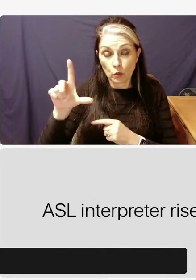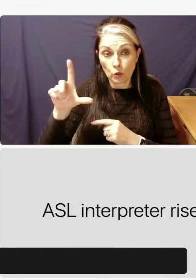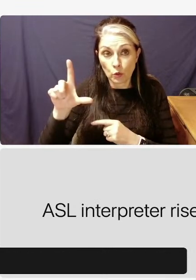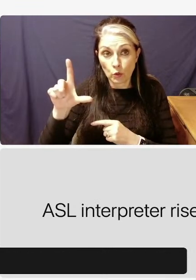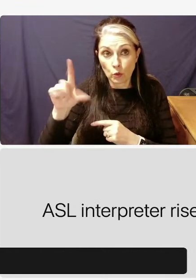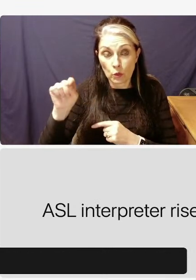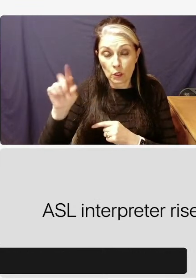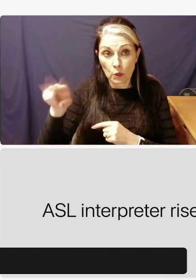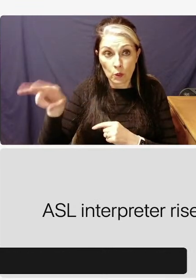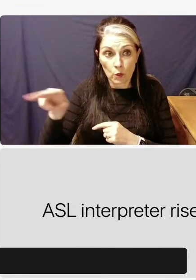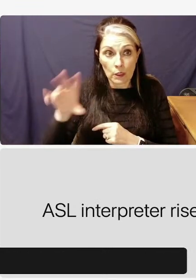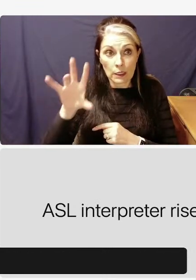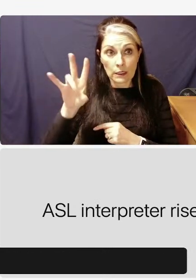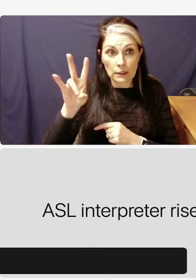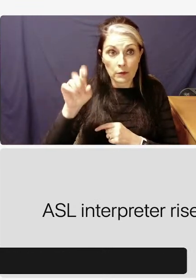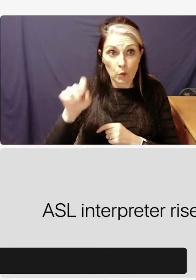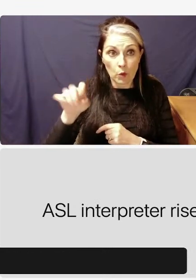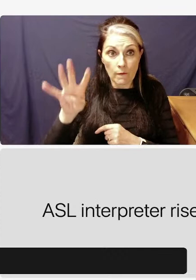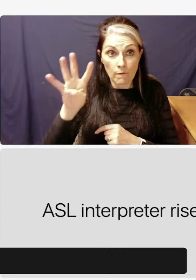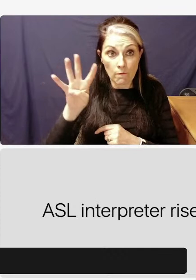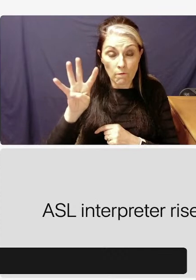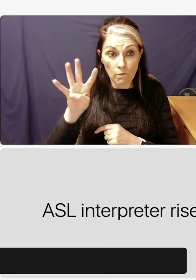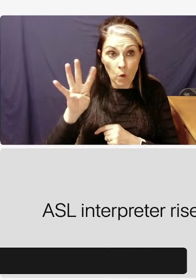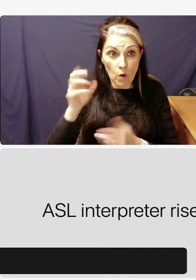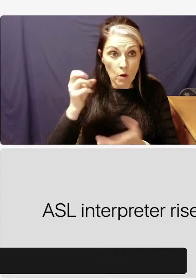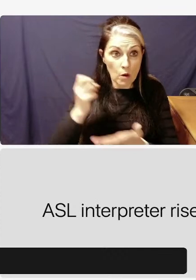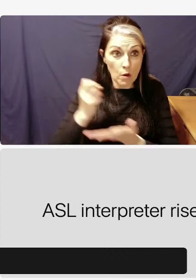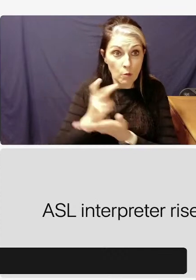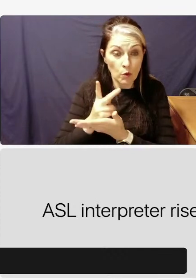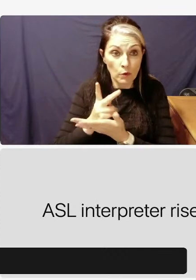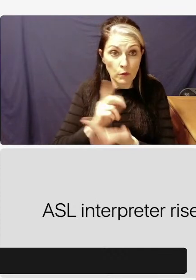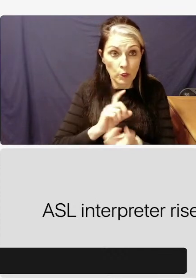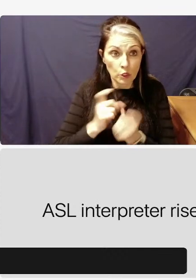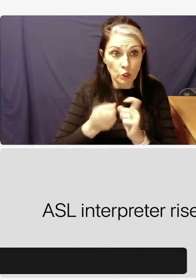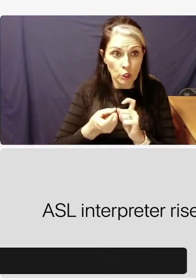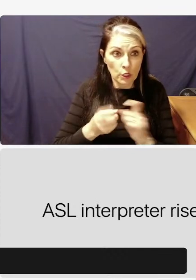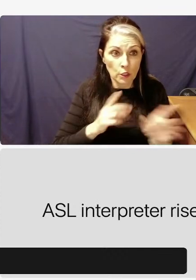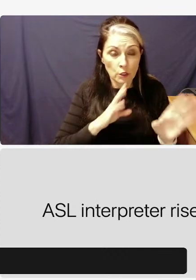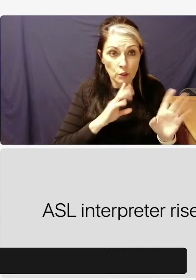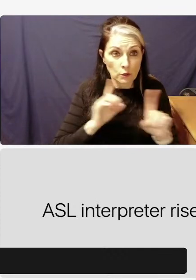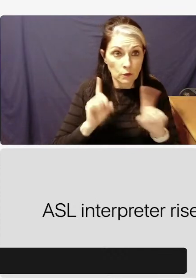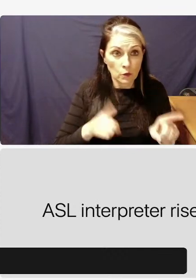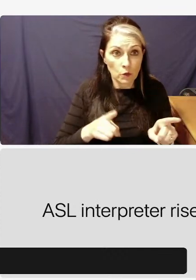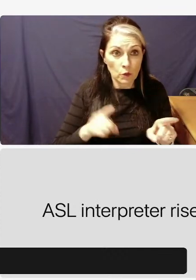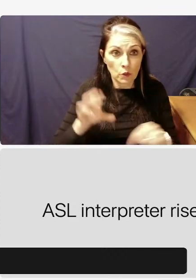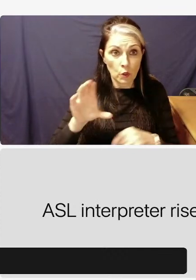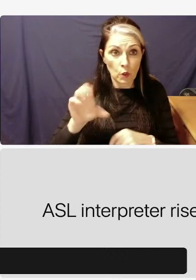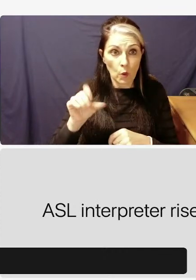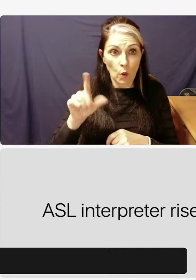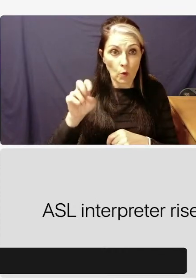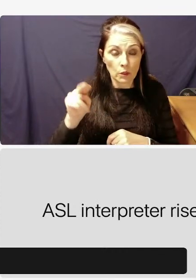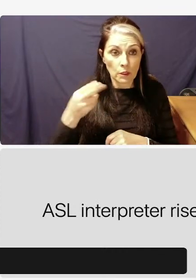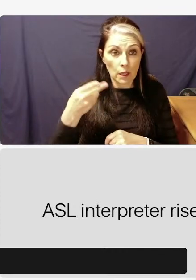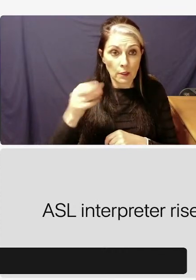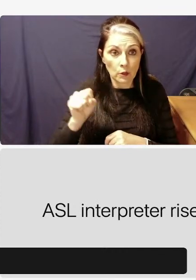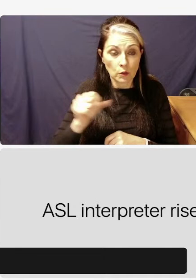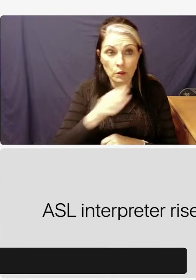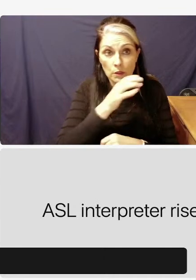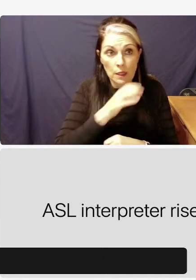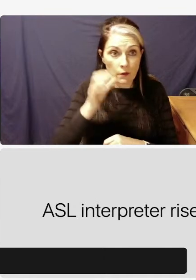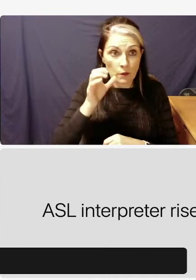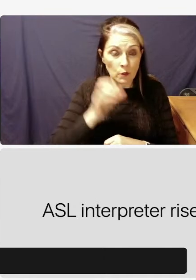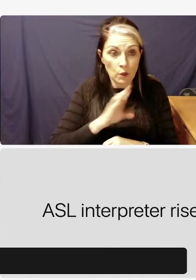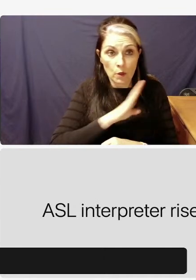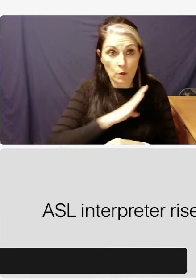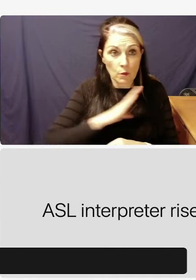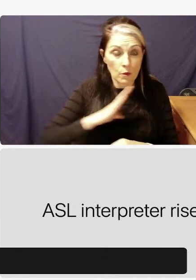item 7.4 uh approved change of order for the colton high school cafeteria board resolution number